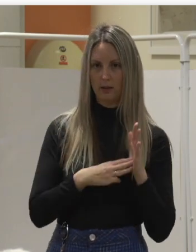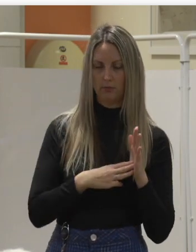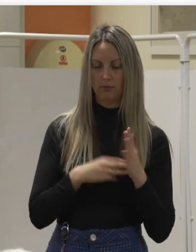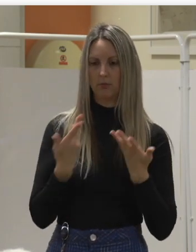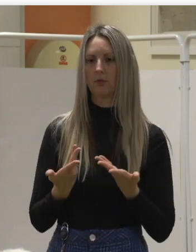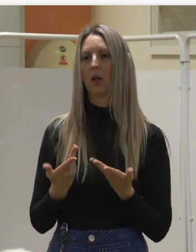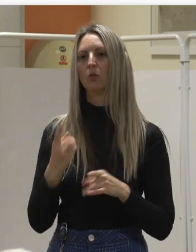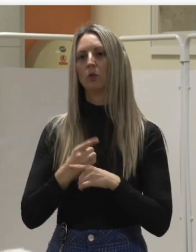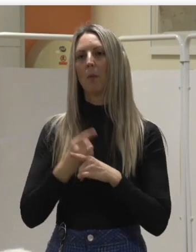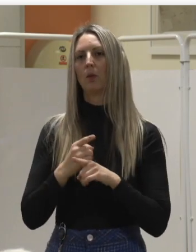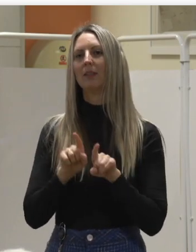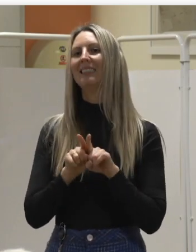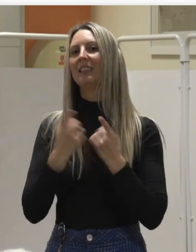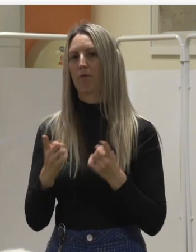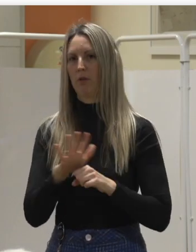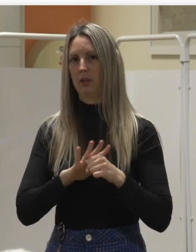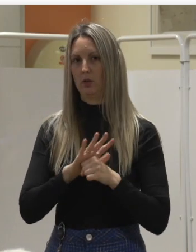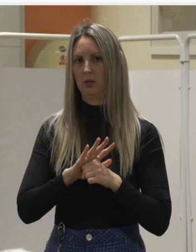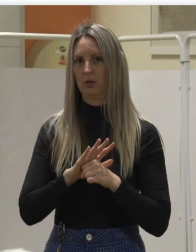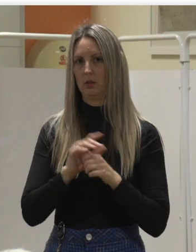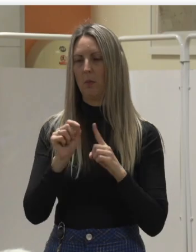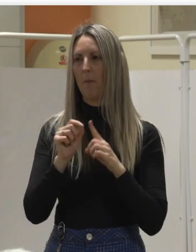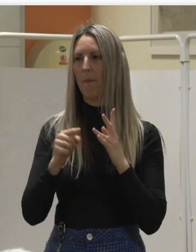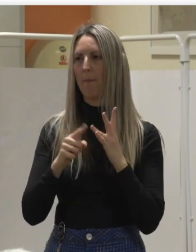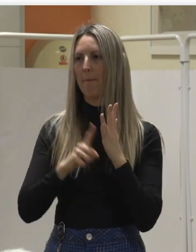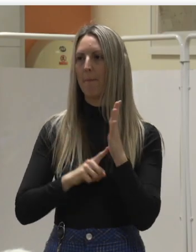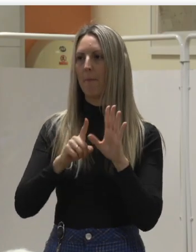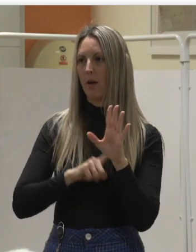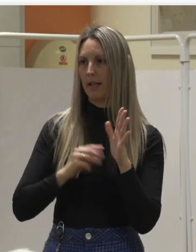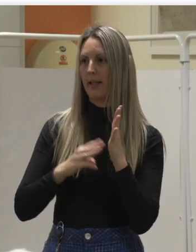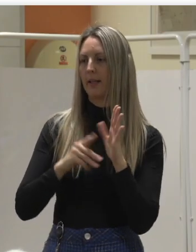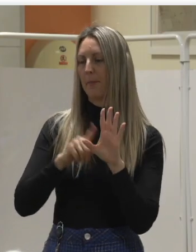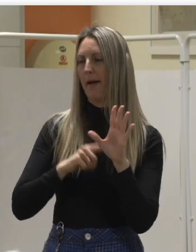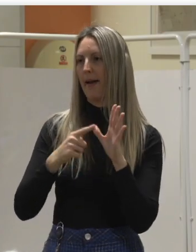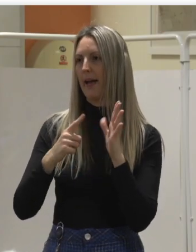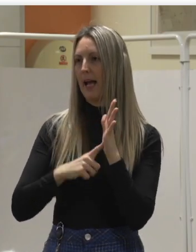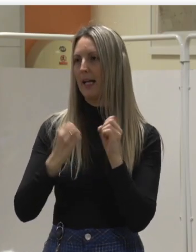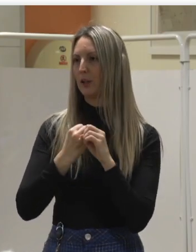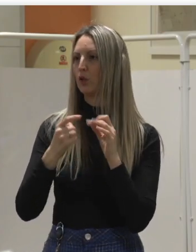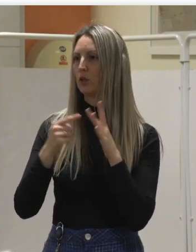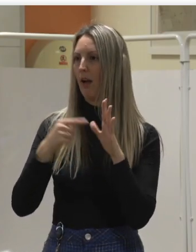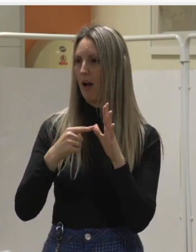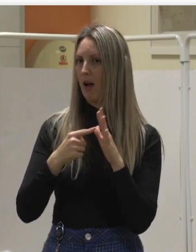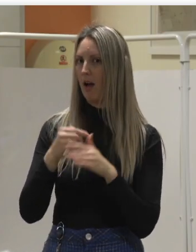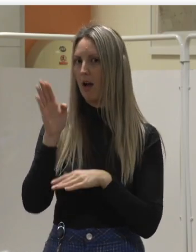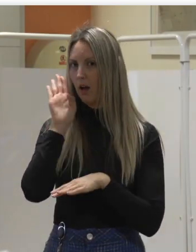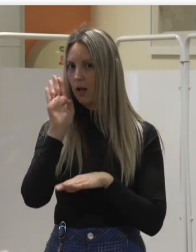It's entirely a different condition, so there is no link between fibromyalgia and polymyalgia, even though they may sound